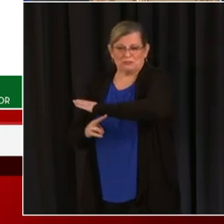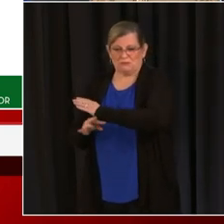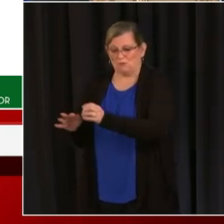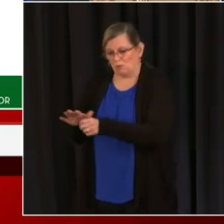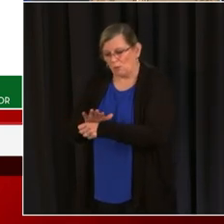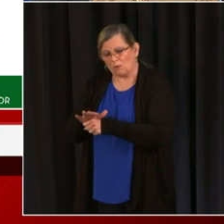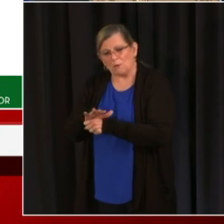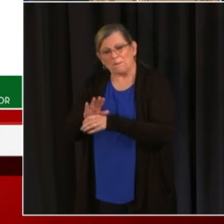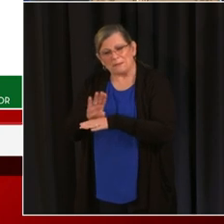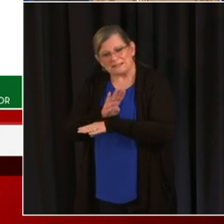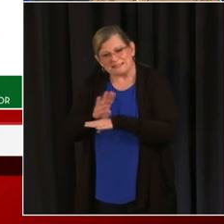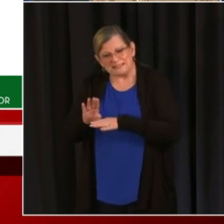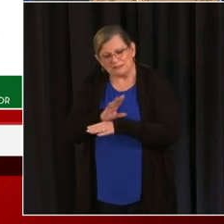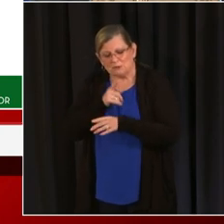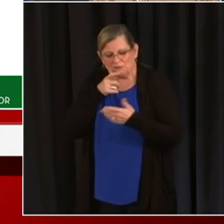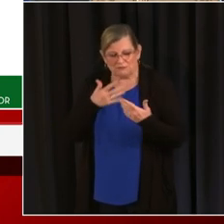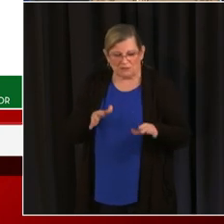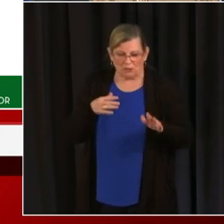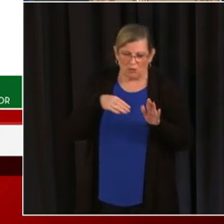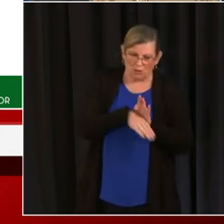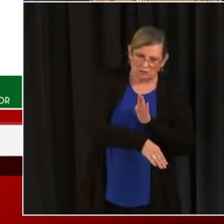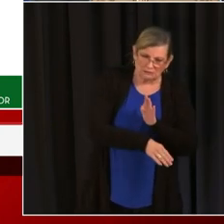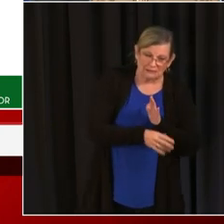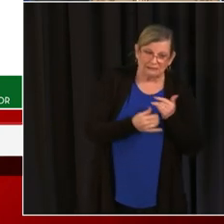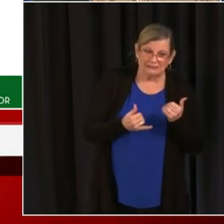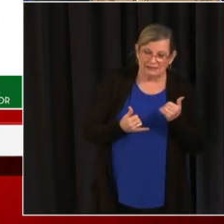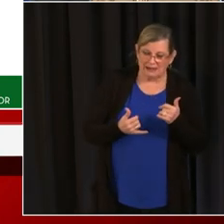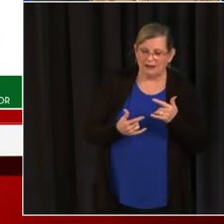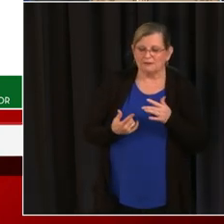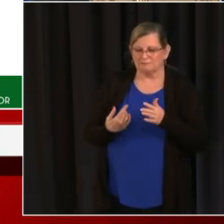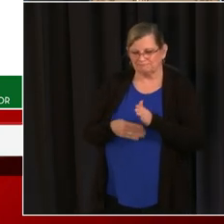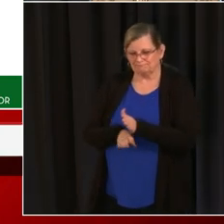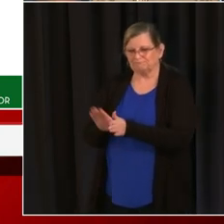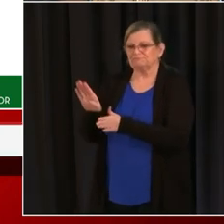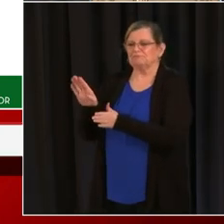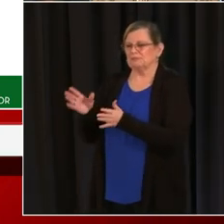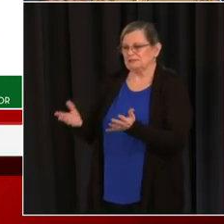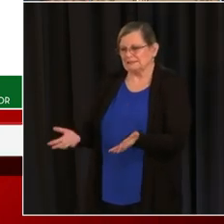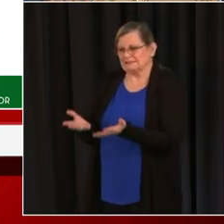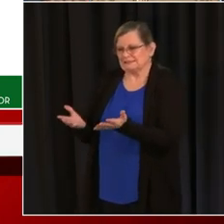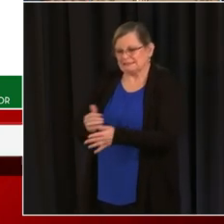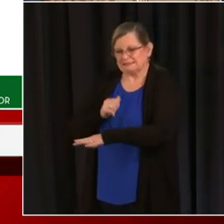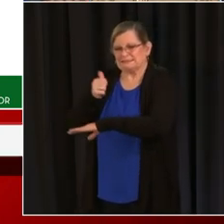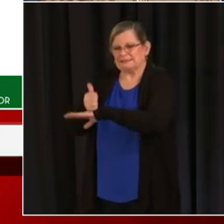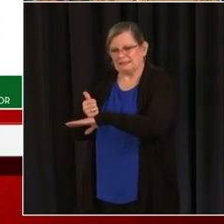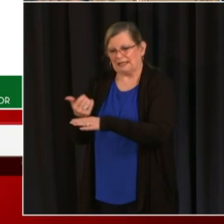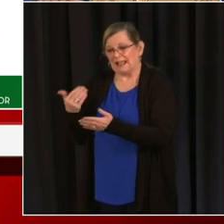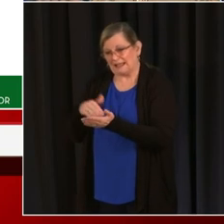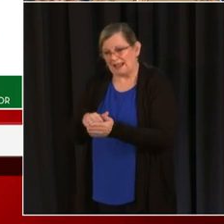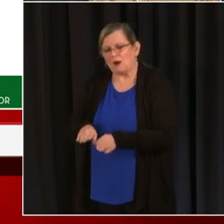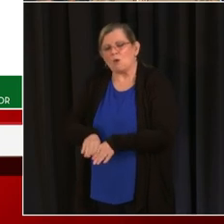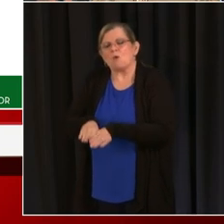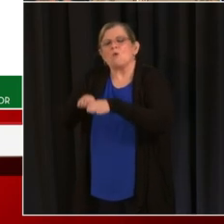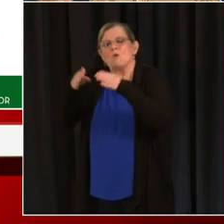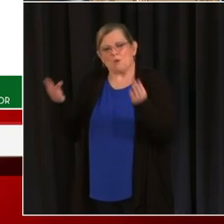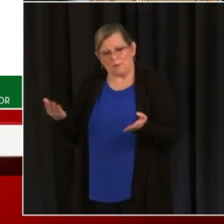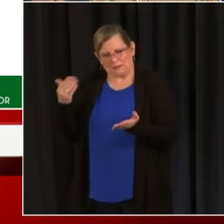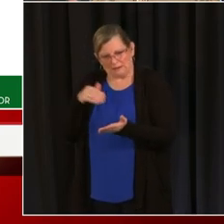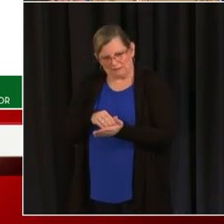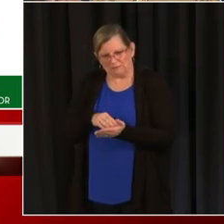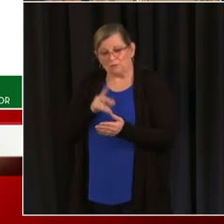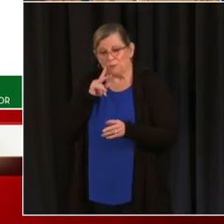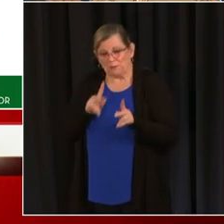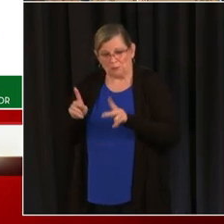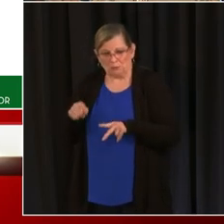who have suffered losses during this last year and are doing everything possible to stay open and keep their people